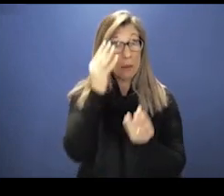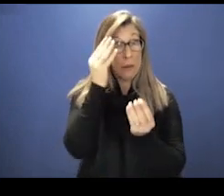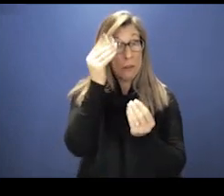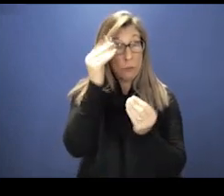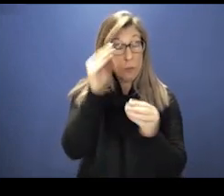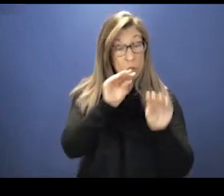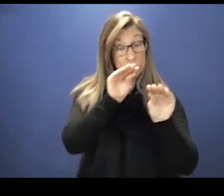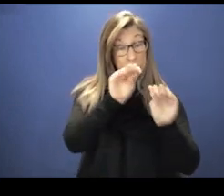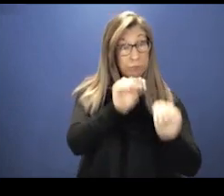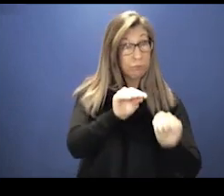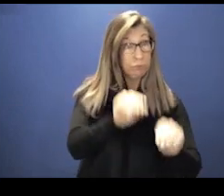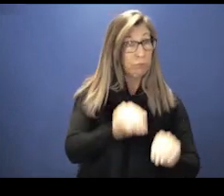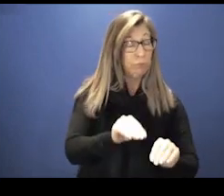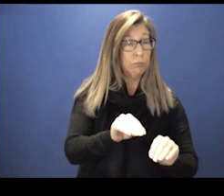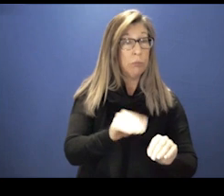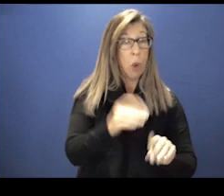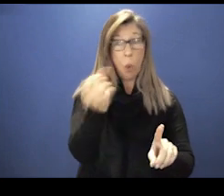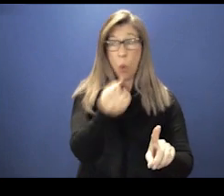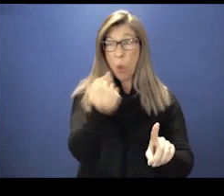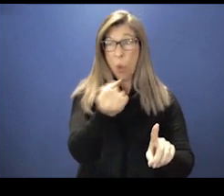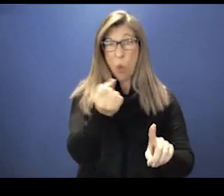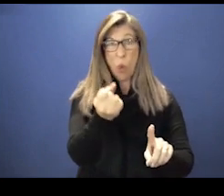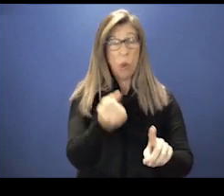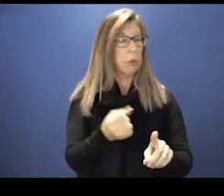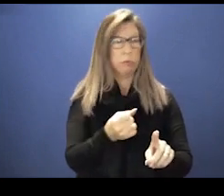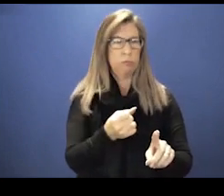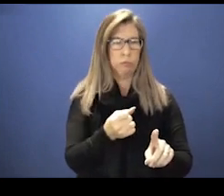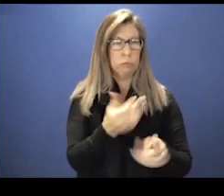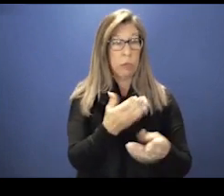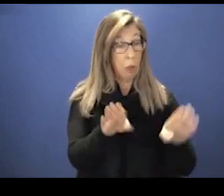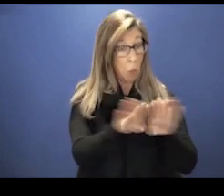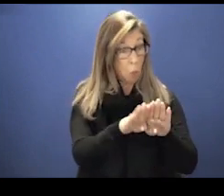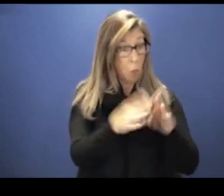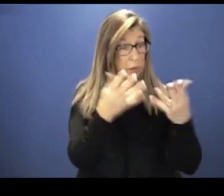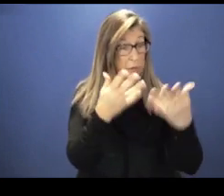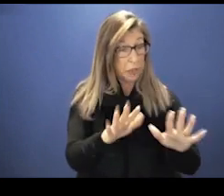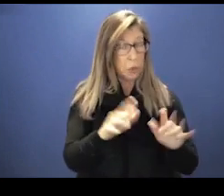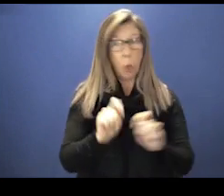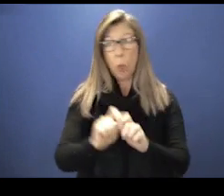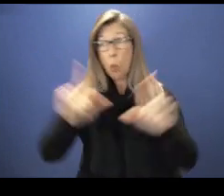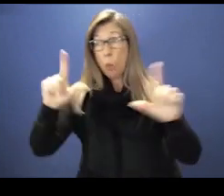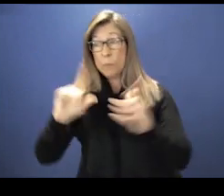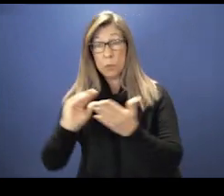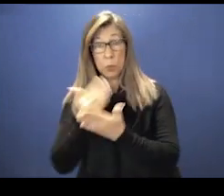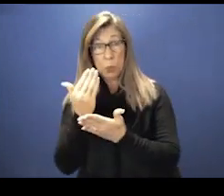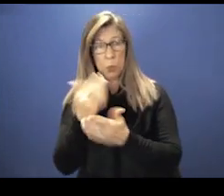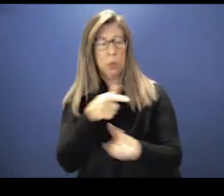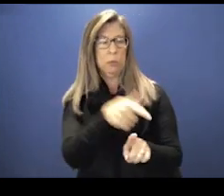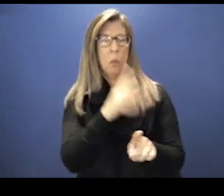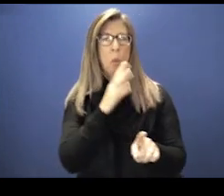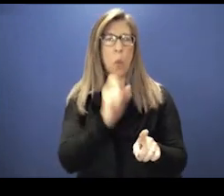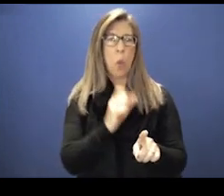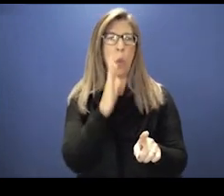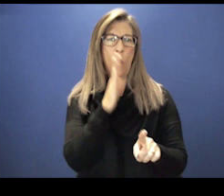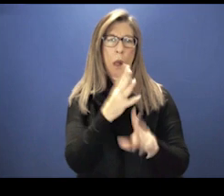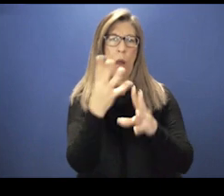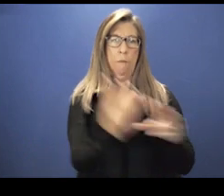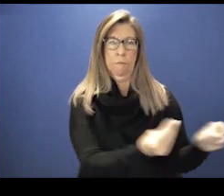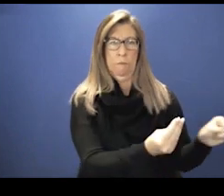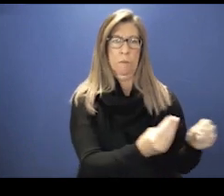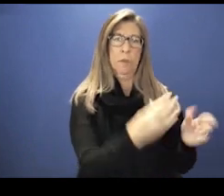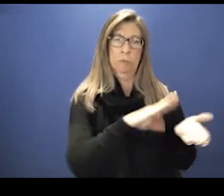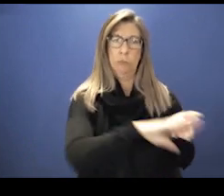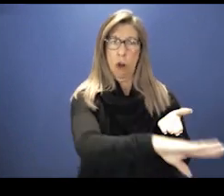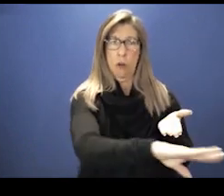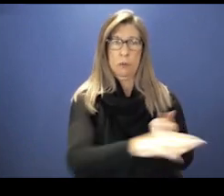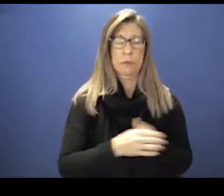entered in this digital application is not stored after you close the browser window or start a new form. To